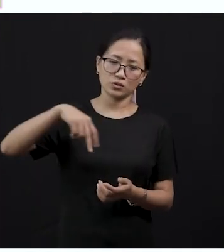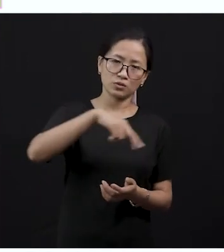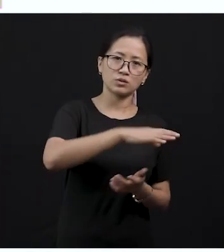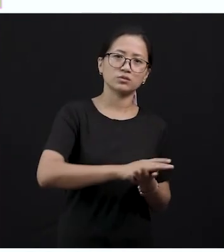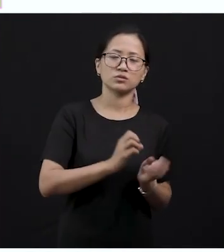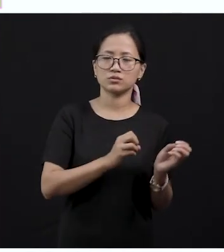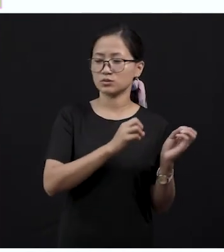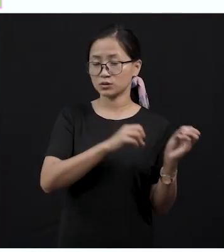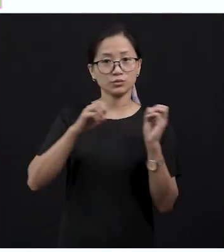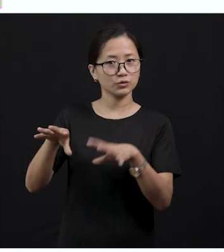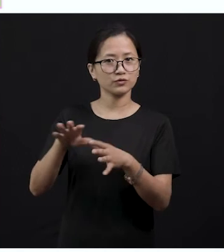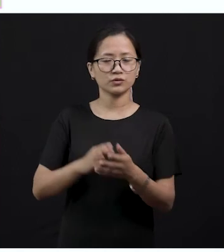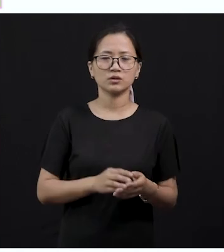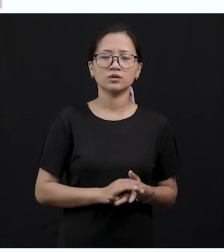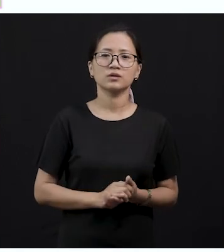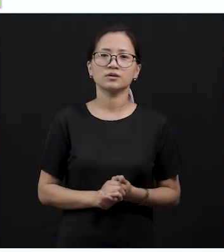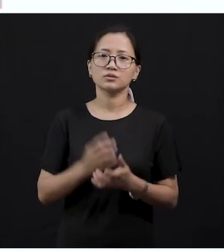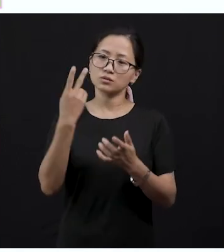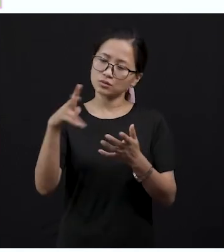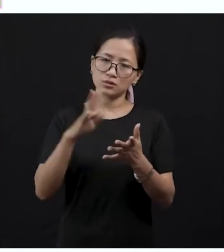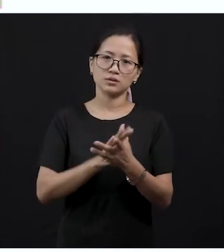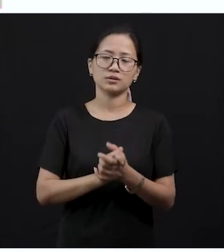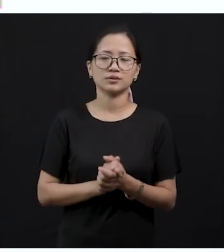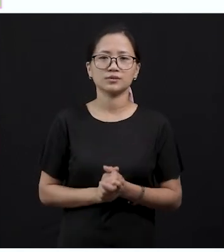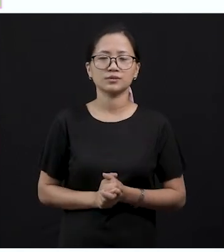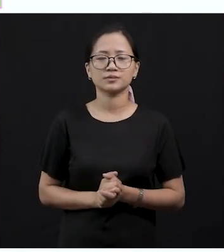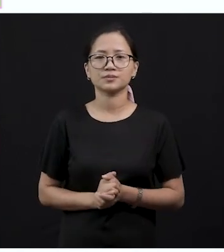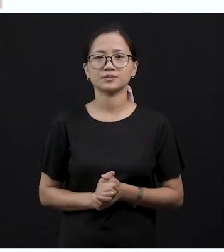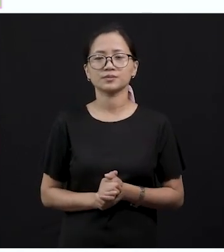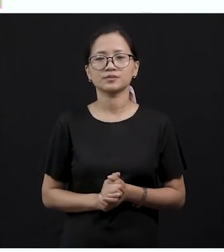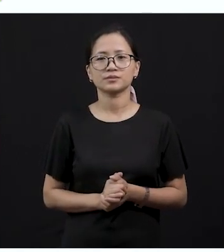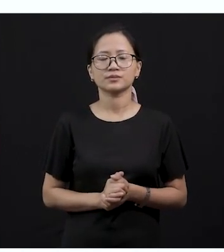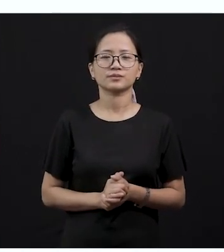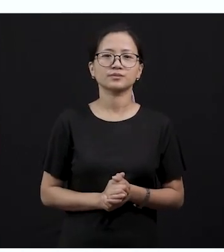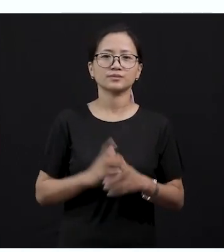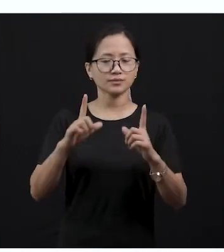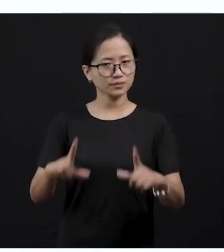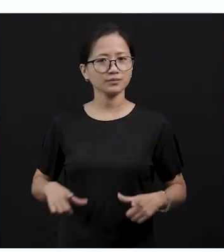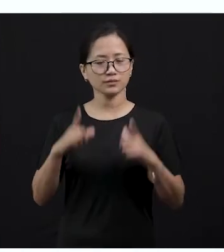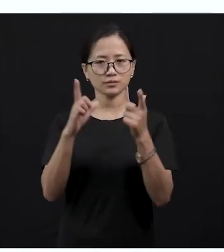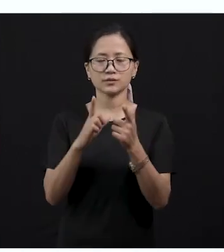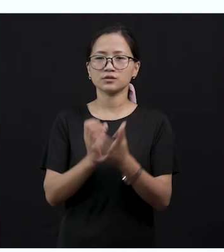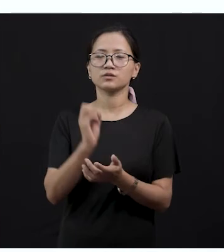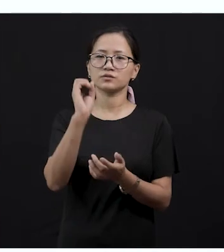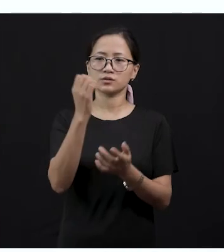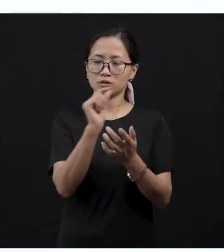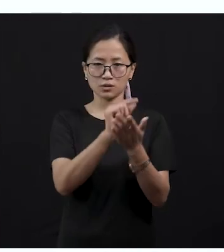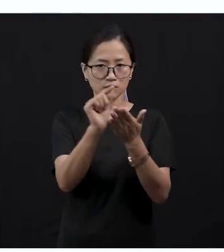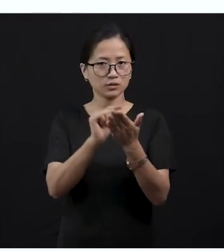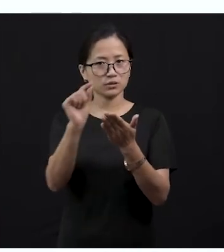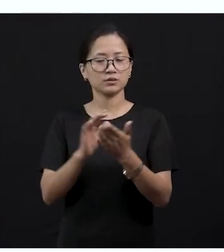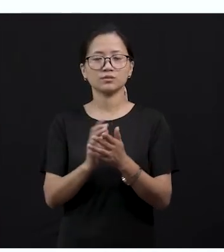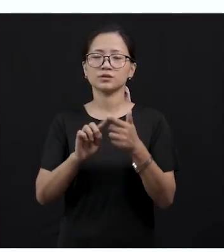or no? So animals also, they excrete. Plants, they excrete. So living organisms excrete,